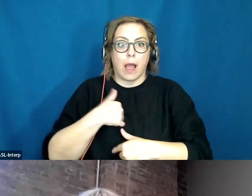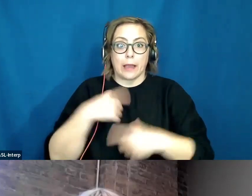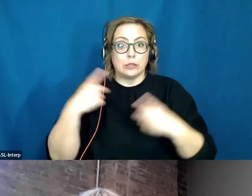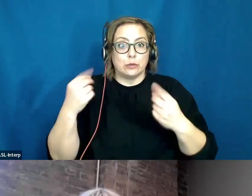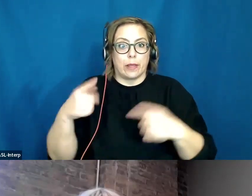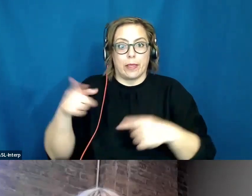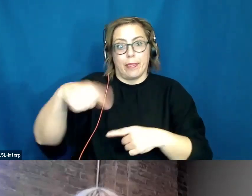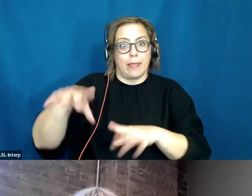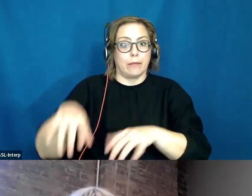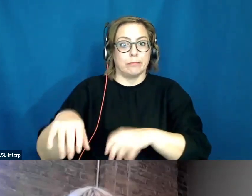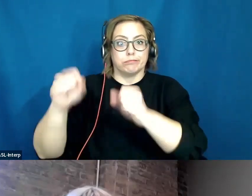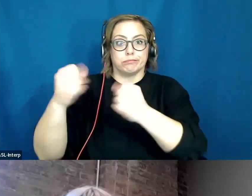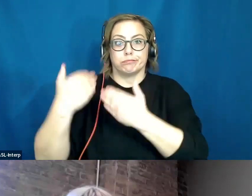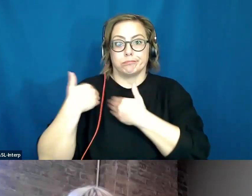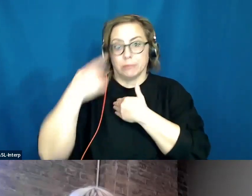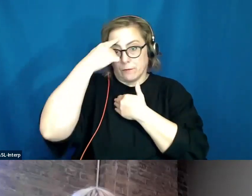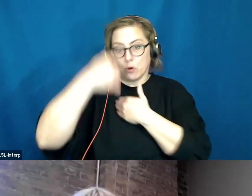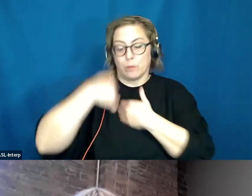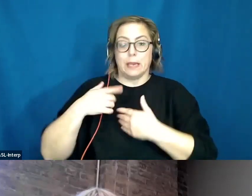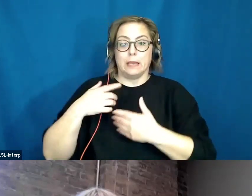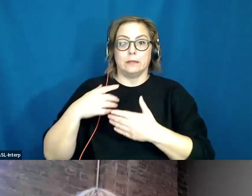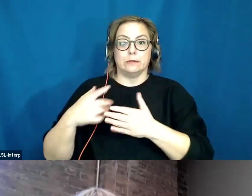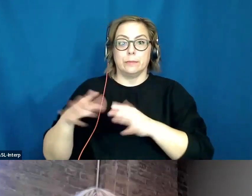done by the people there. So,